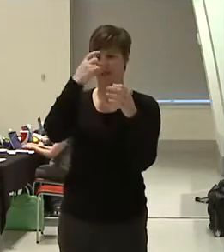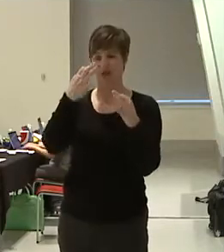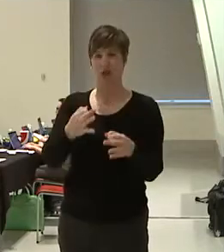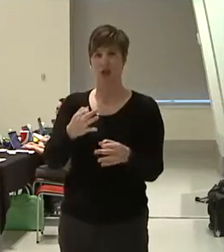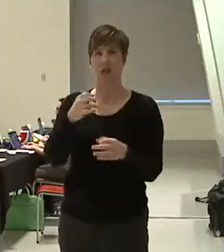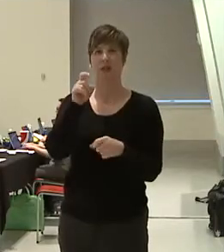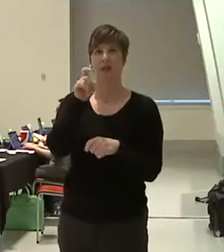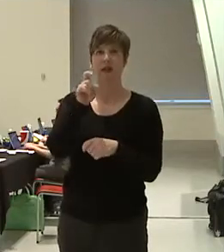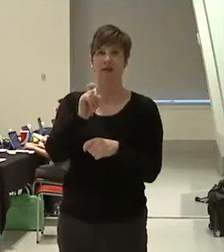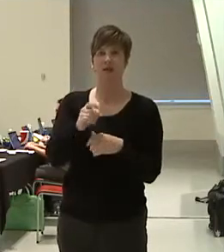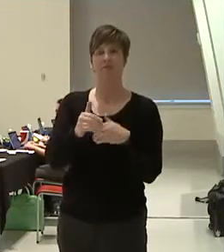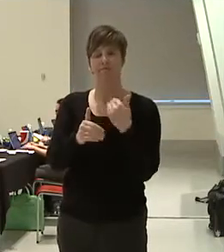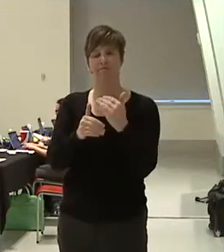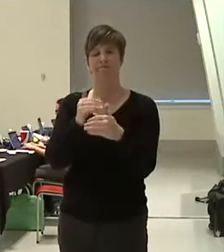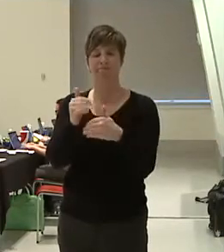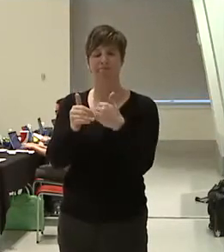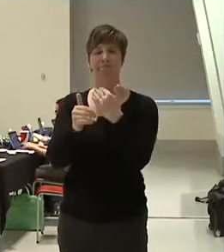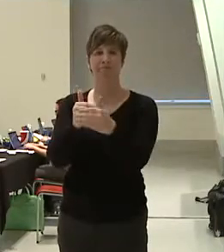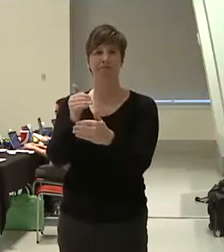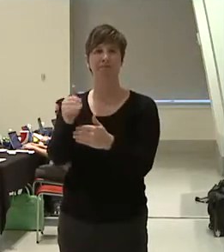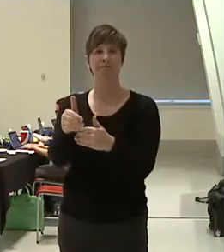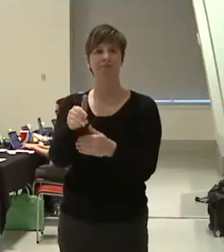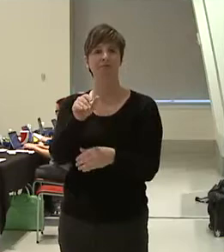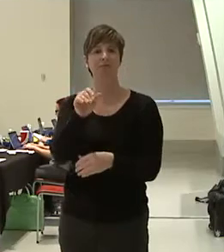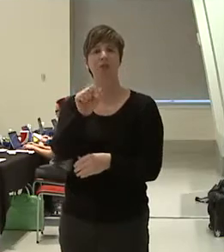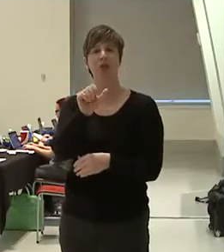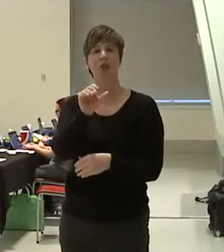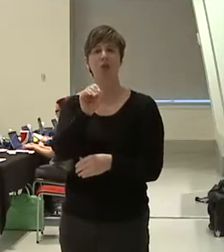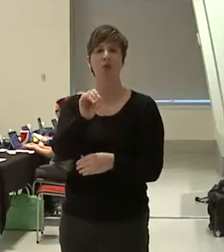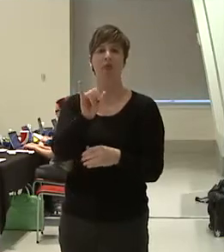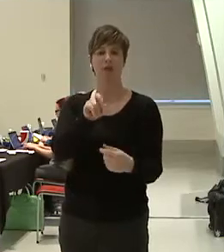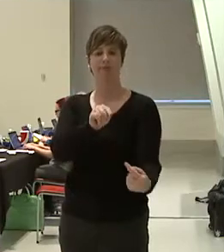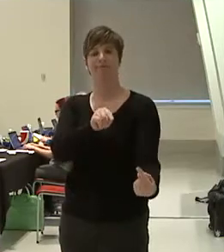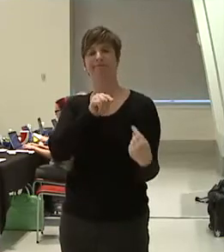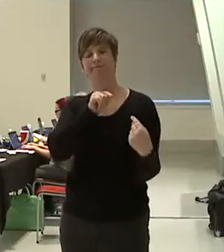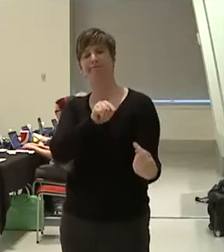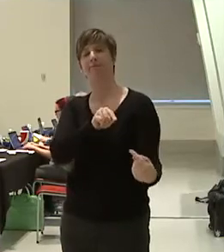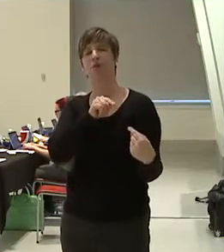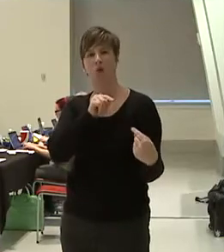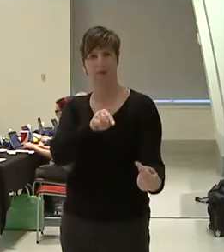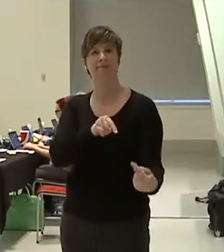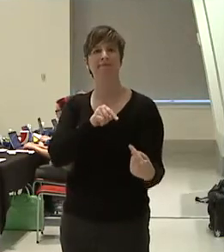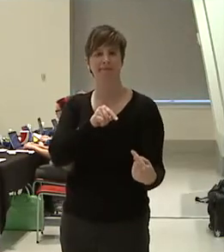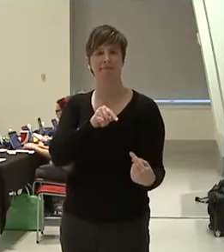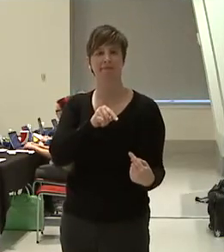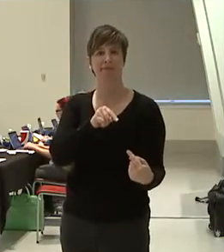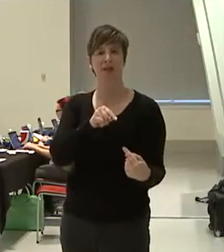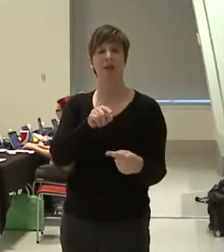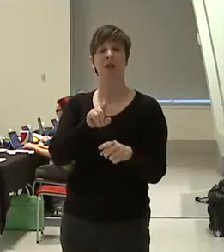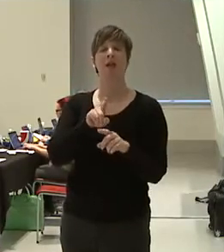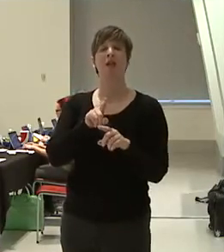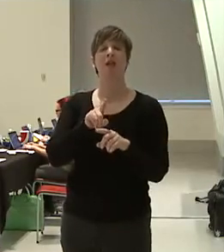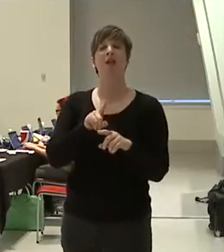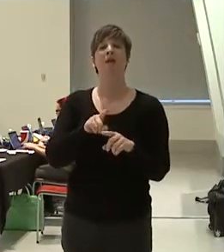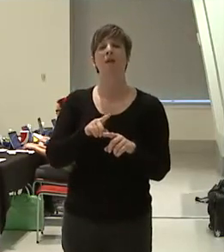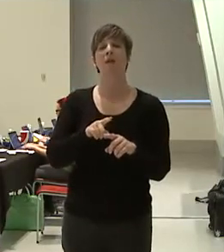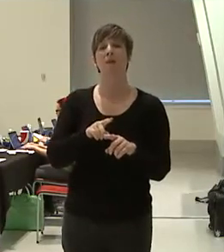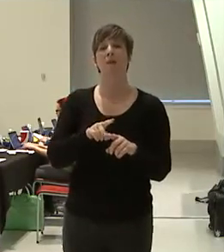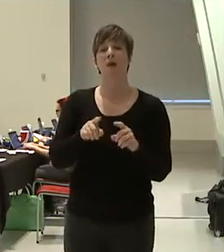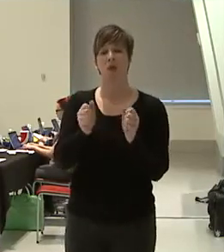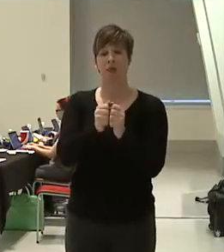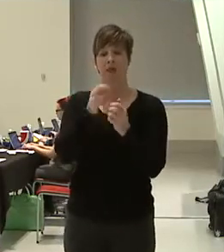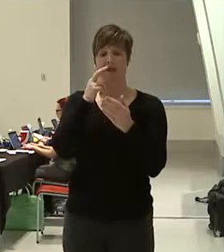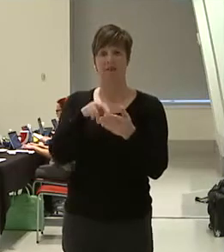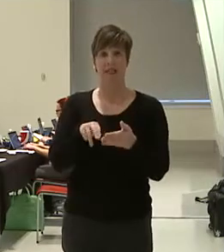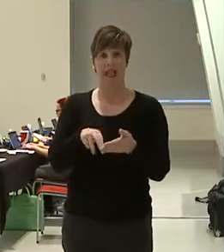that, and so there's that sort of pull and push thing going on. But with regard to